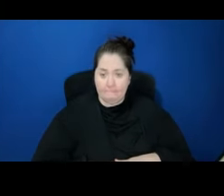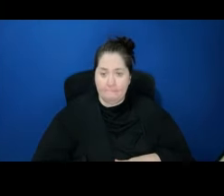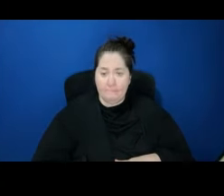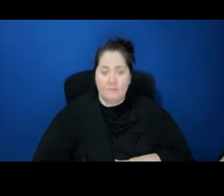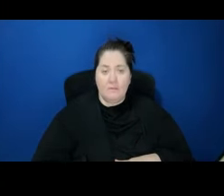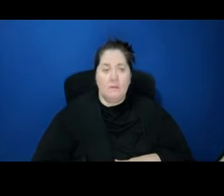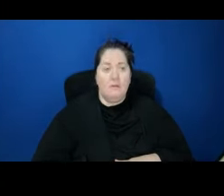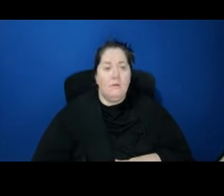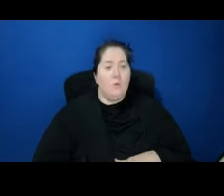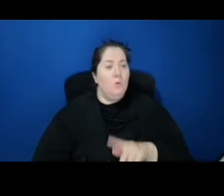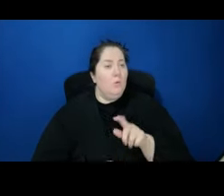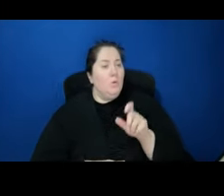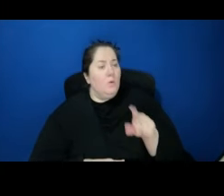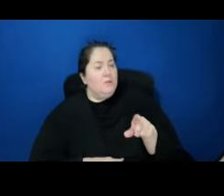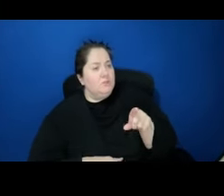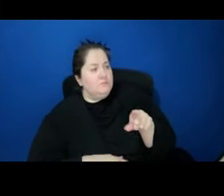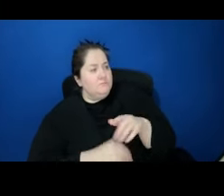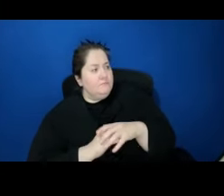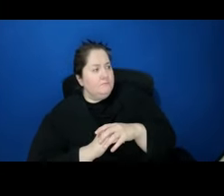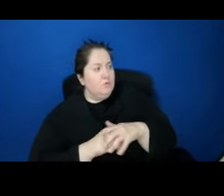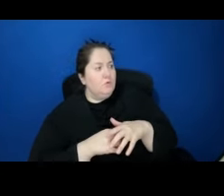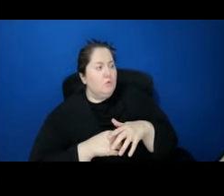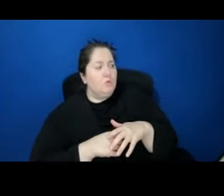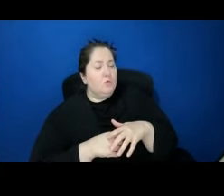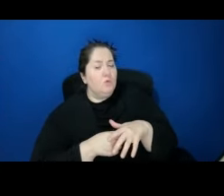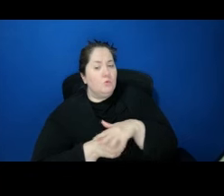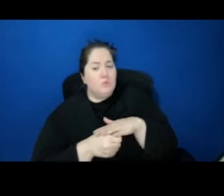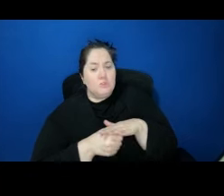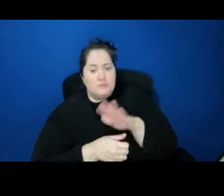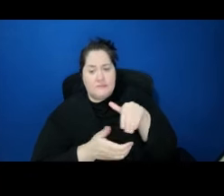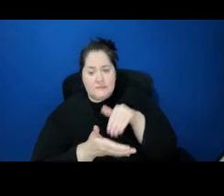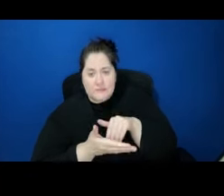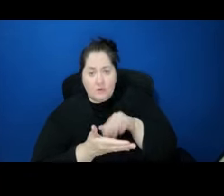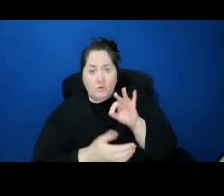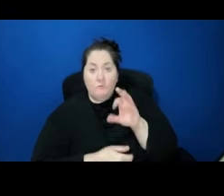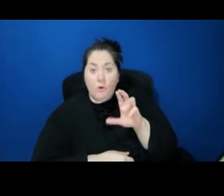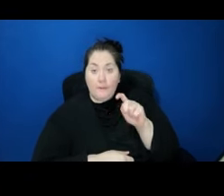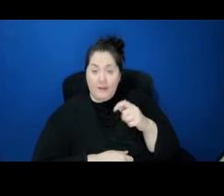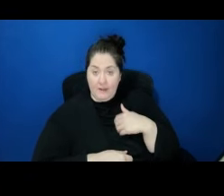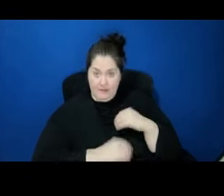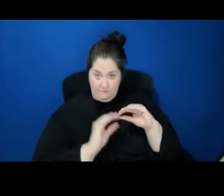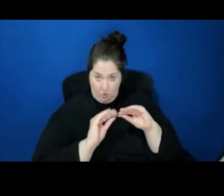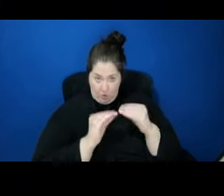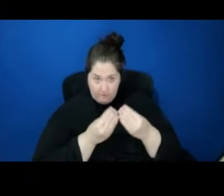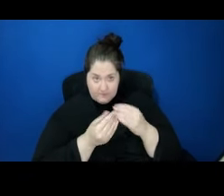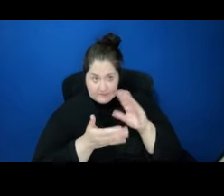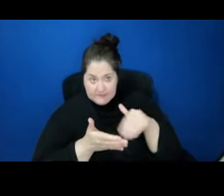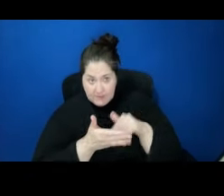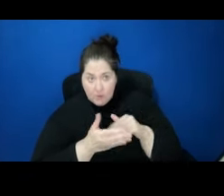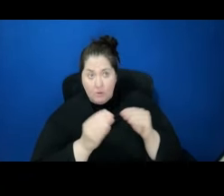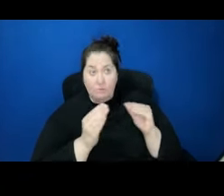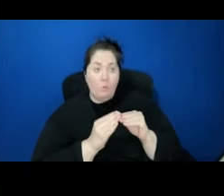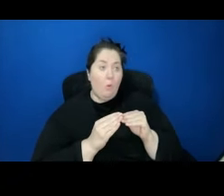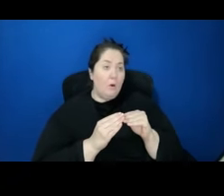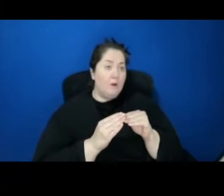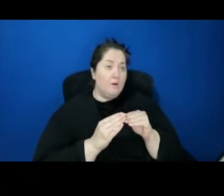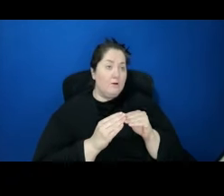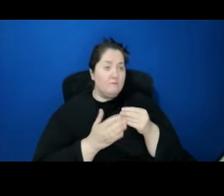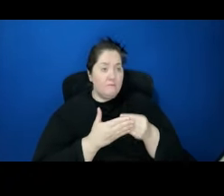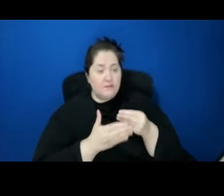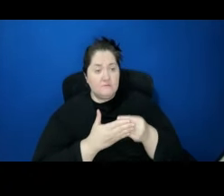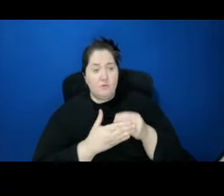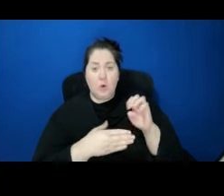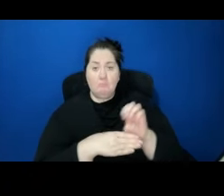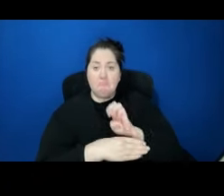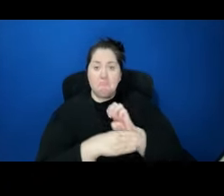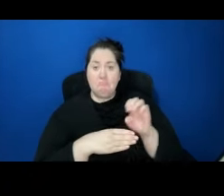Michael, question for you. The regional center format will provide room for office centers and greater funds for entrepreneurship. So if this